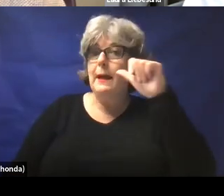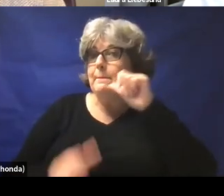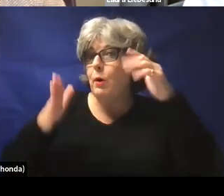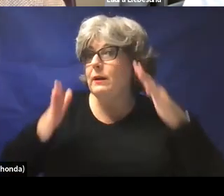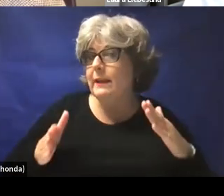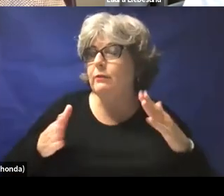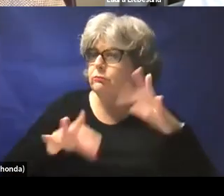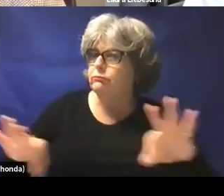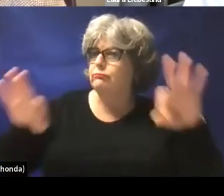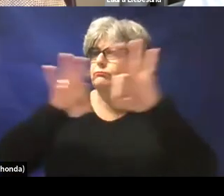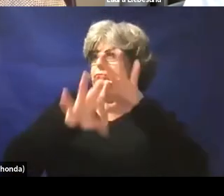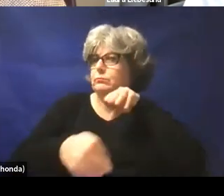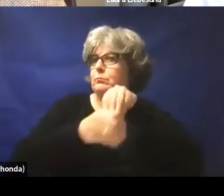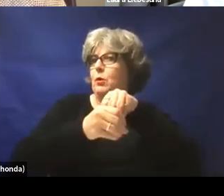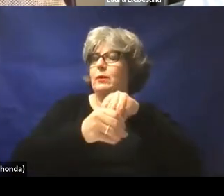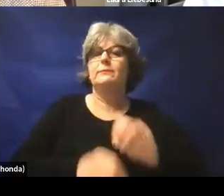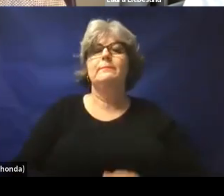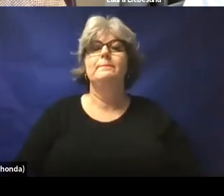an integral part of it.